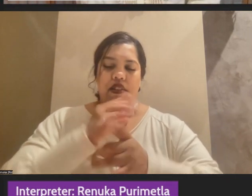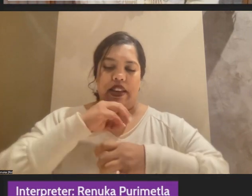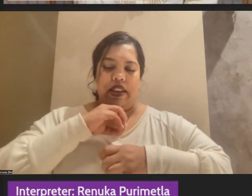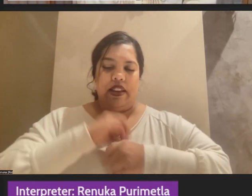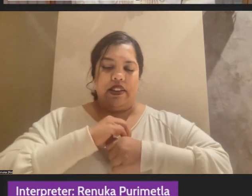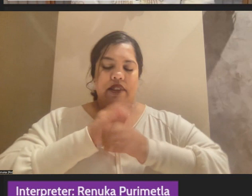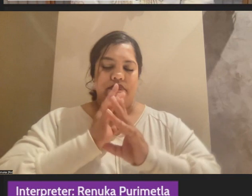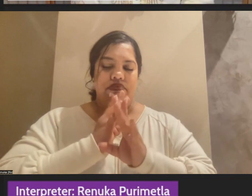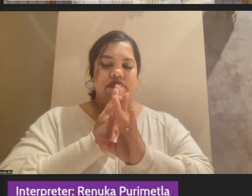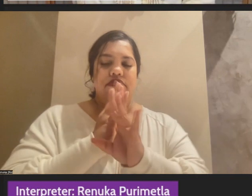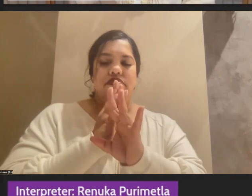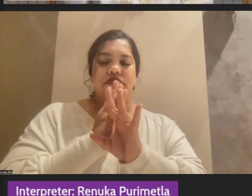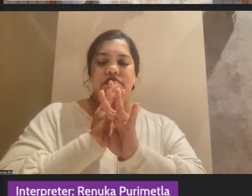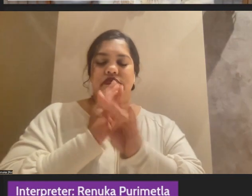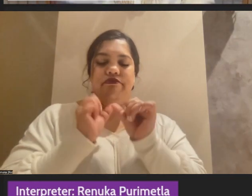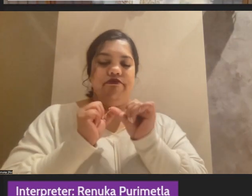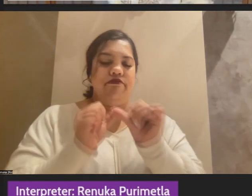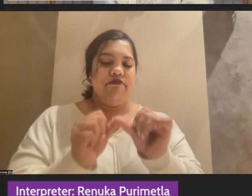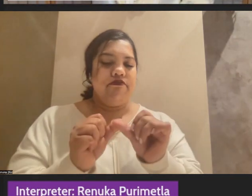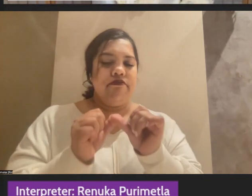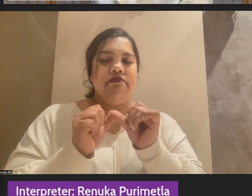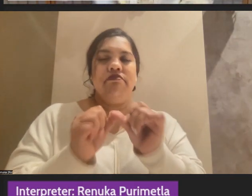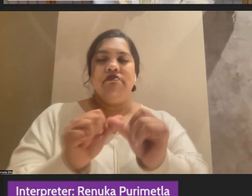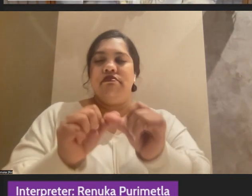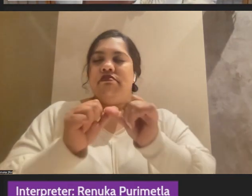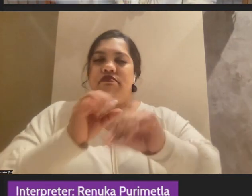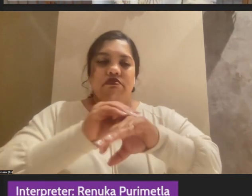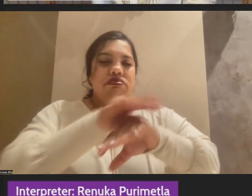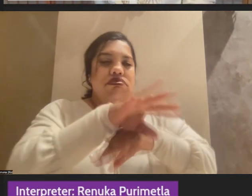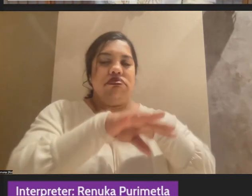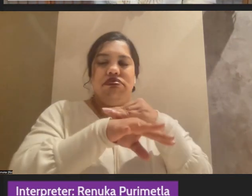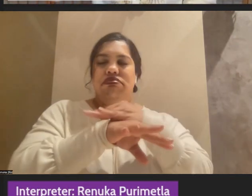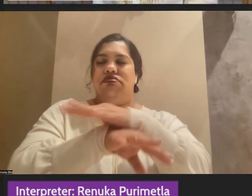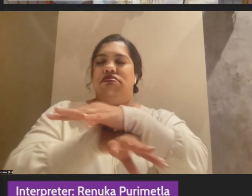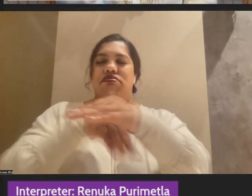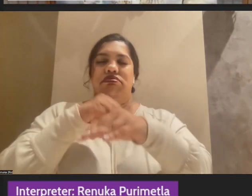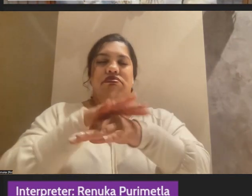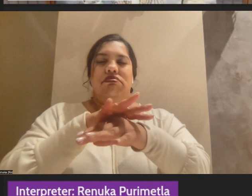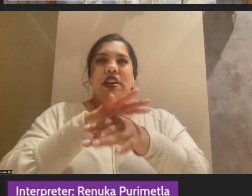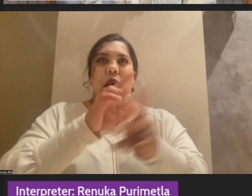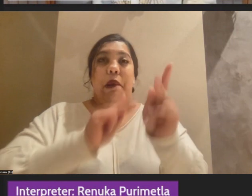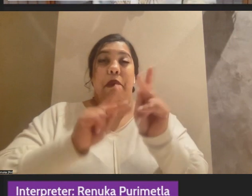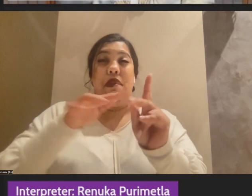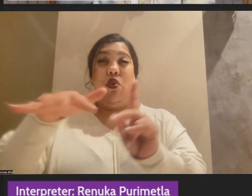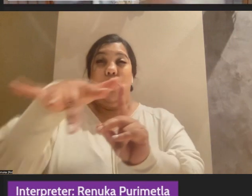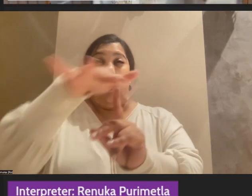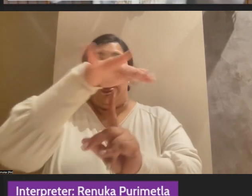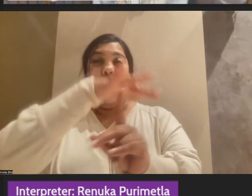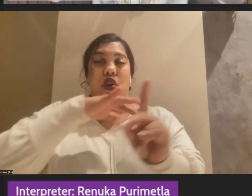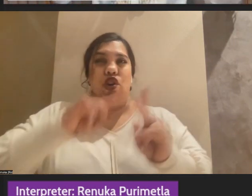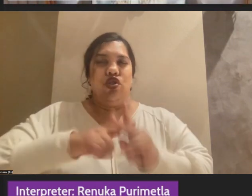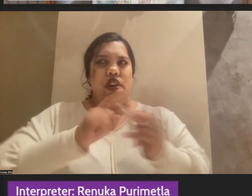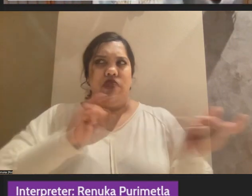Ike. And she finds this place of strength and fortitude by being